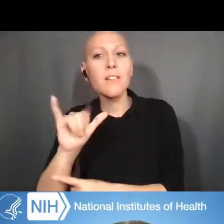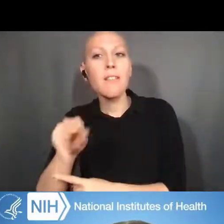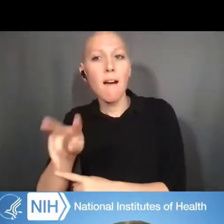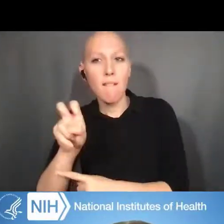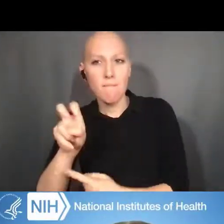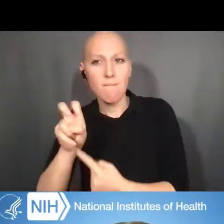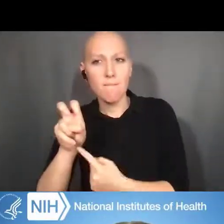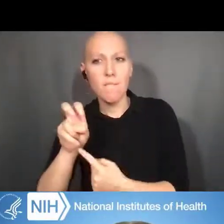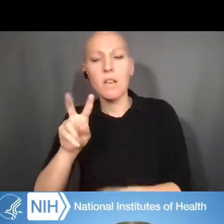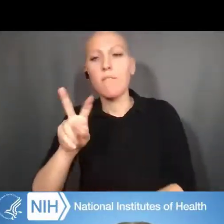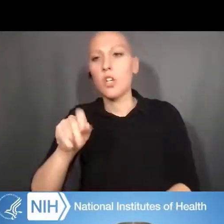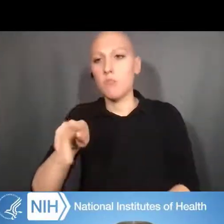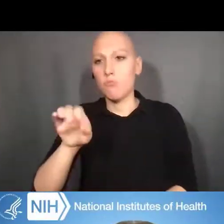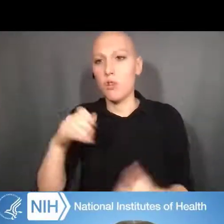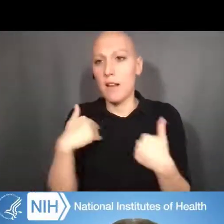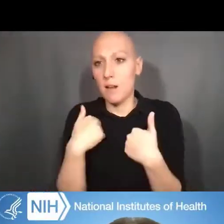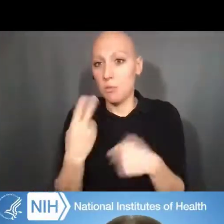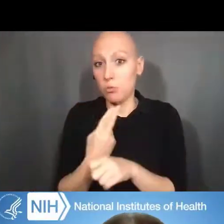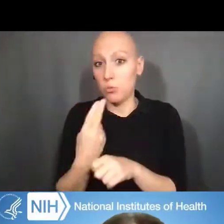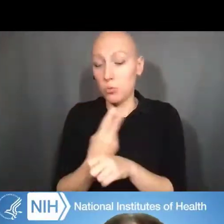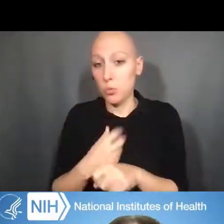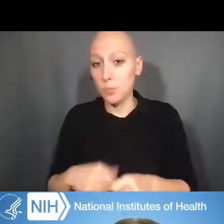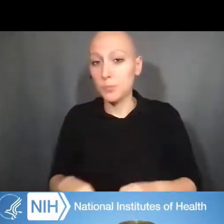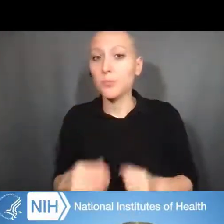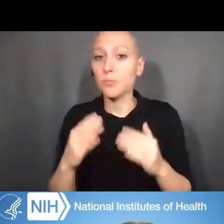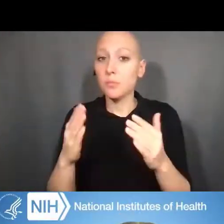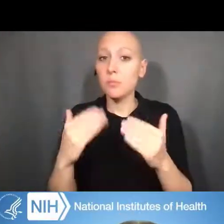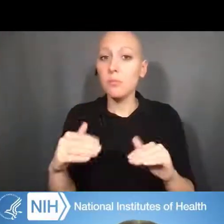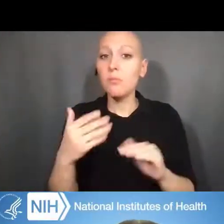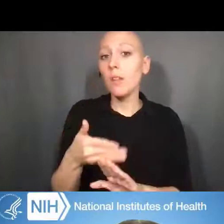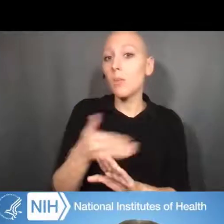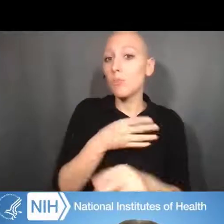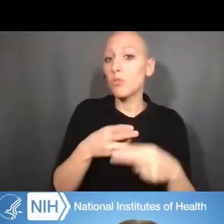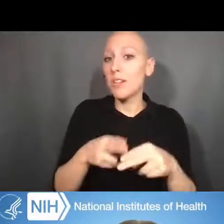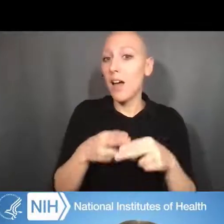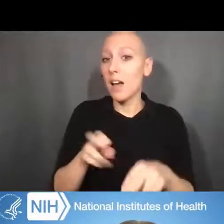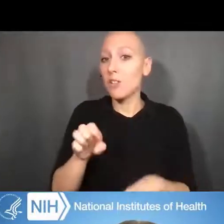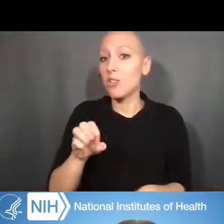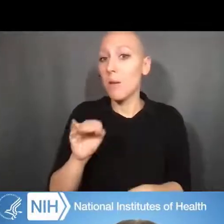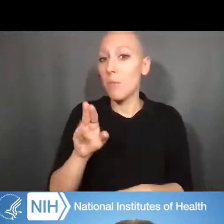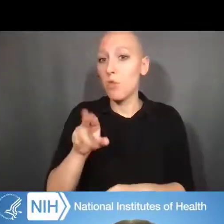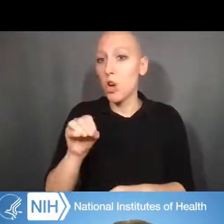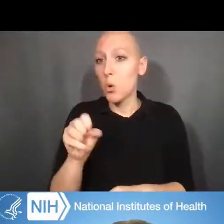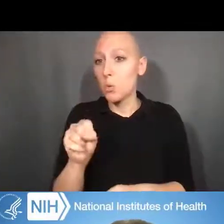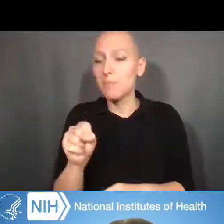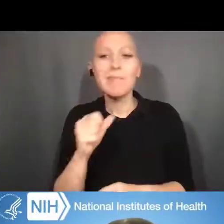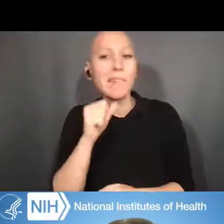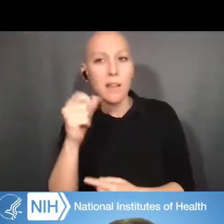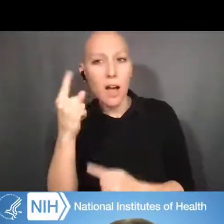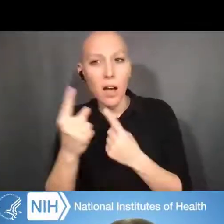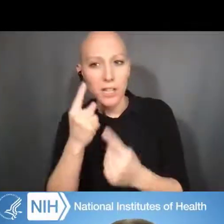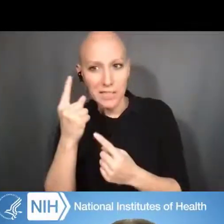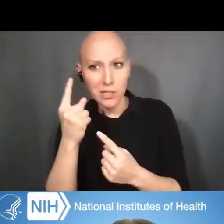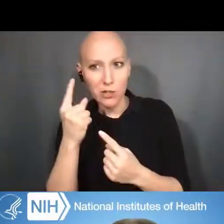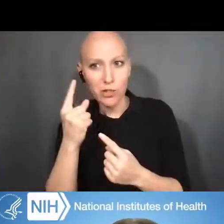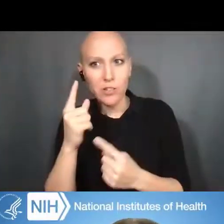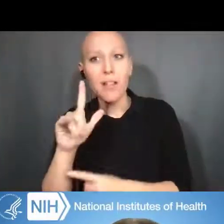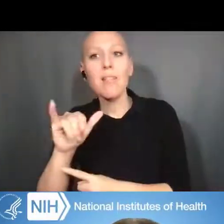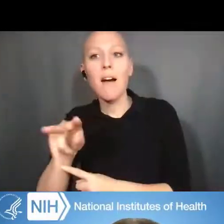pre-hatched embryos will also not be considered vertebrate animal use until they hatch.